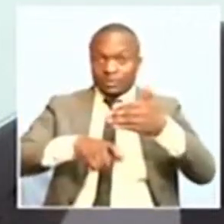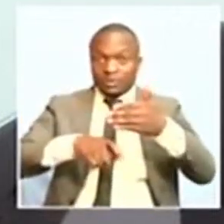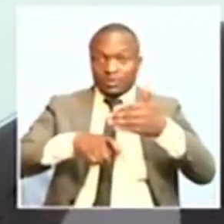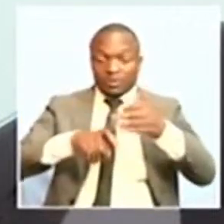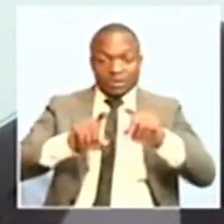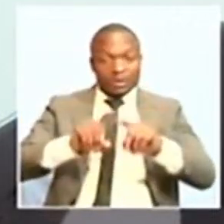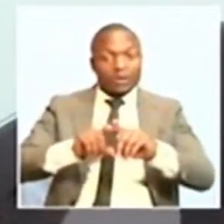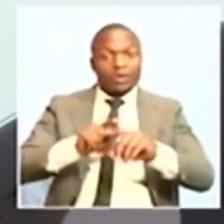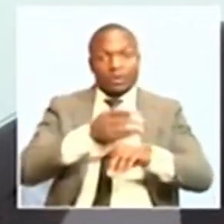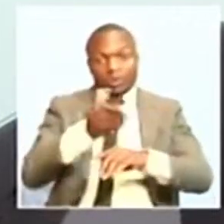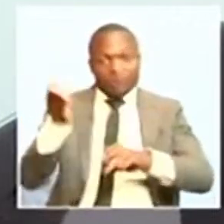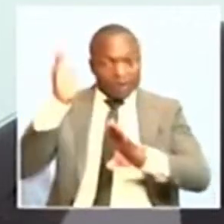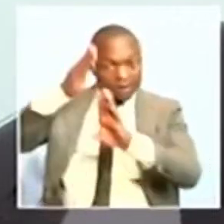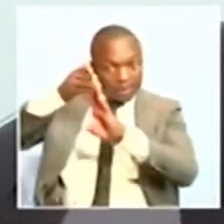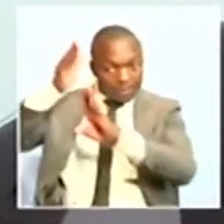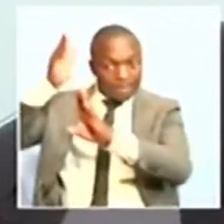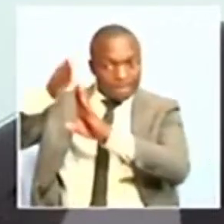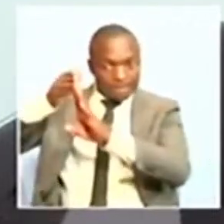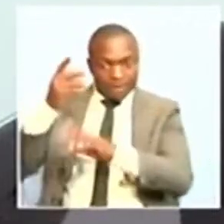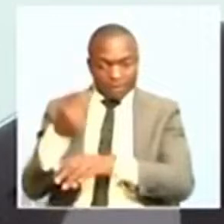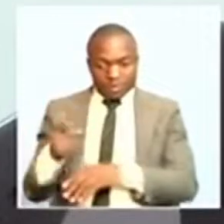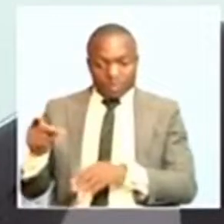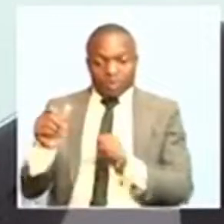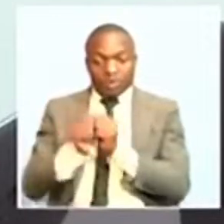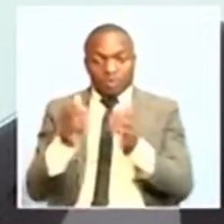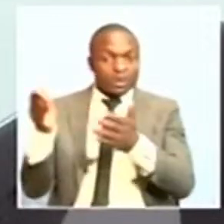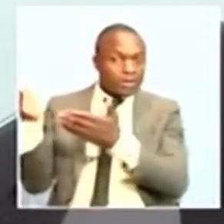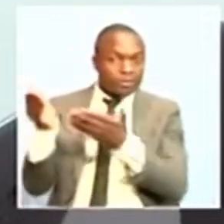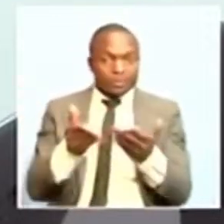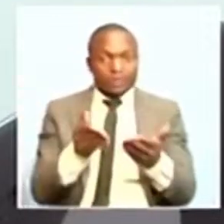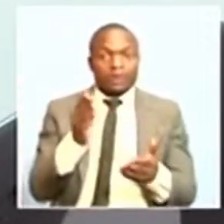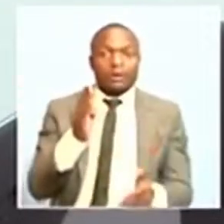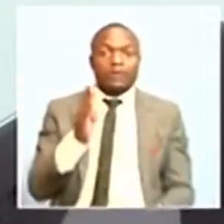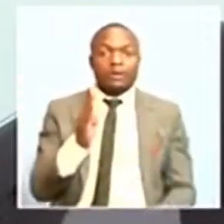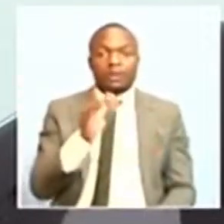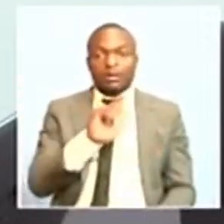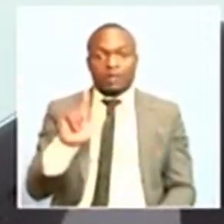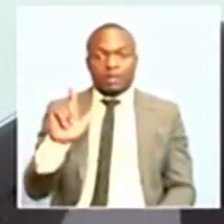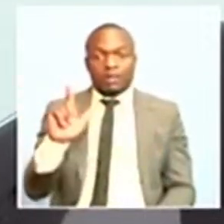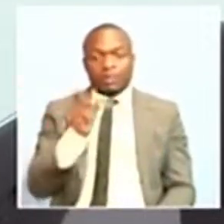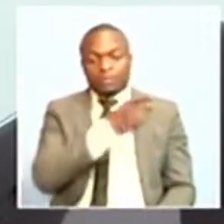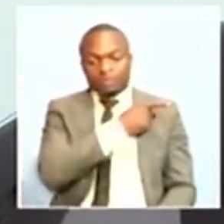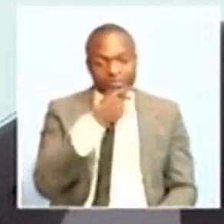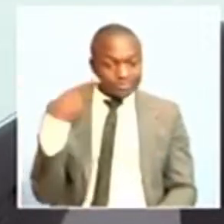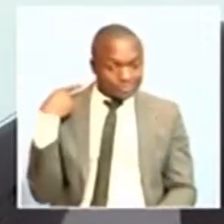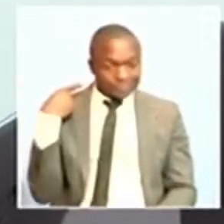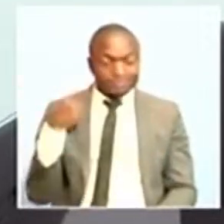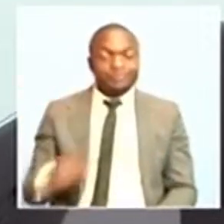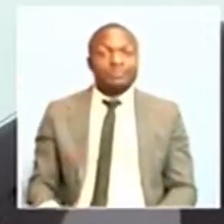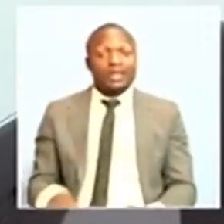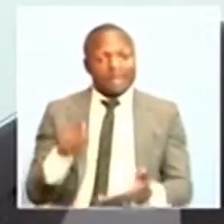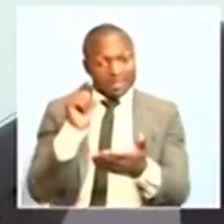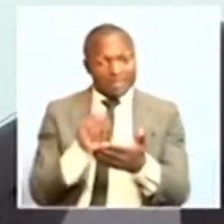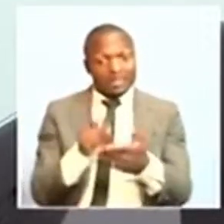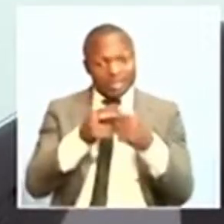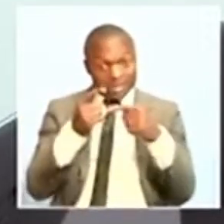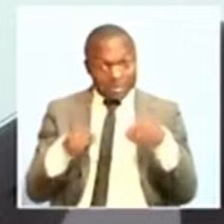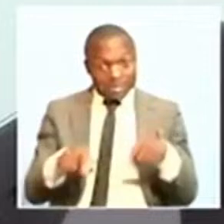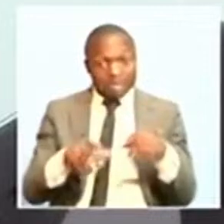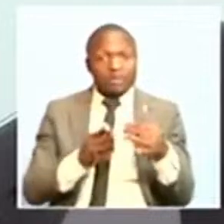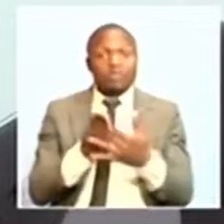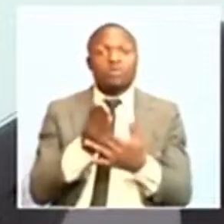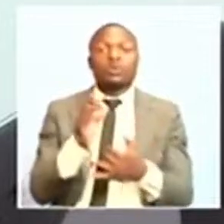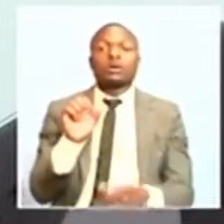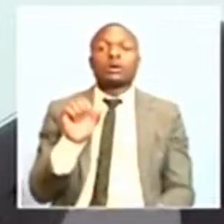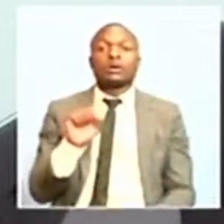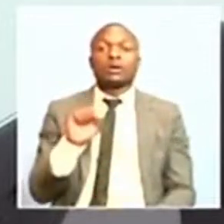products without having to bring the bill to Parliament to revise the rate. And this will be done through an